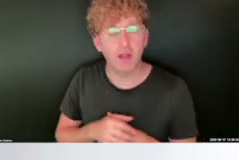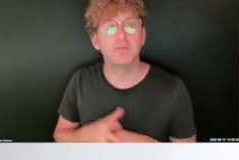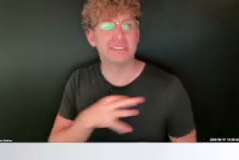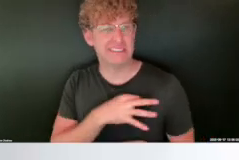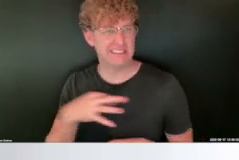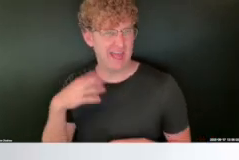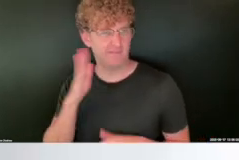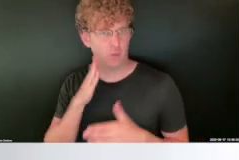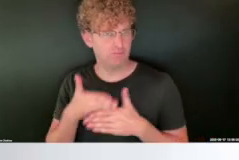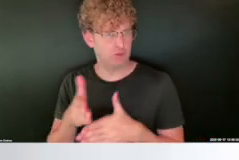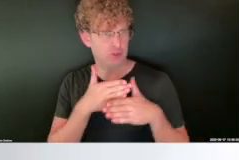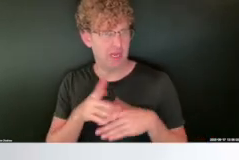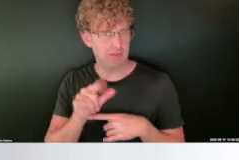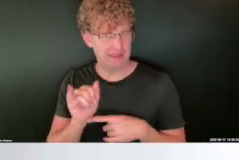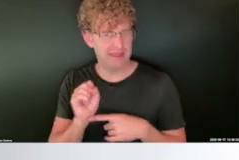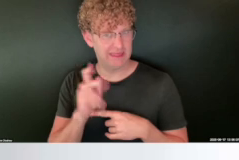the chat.